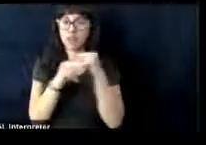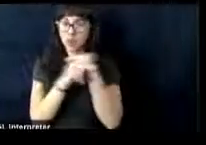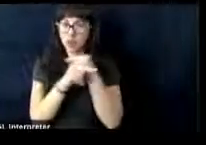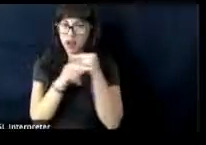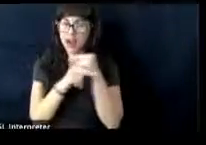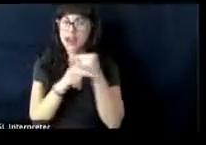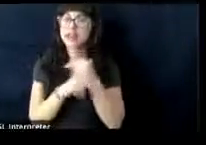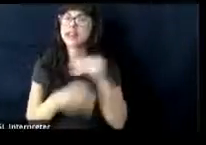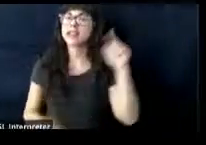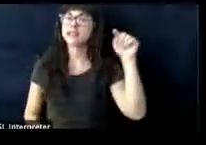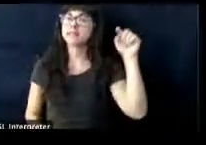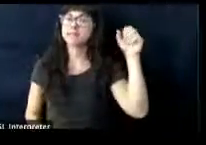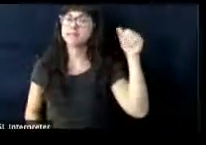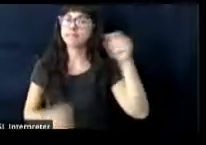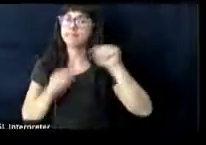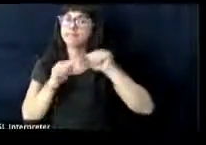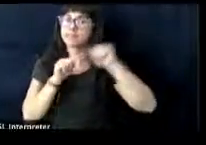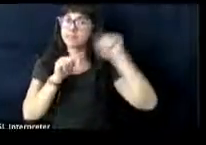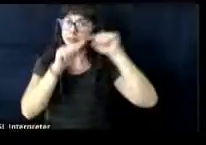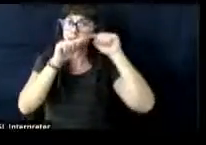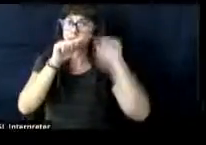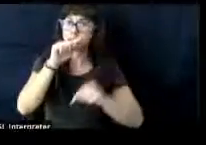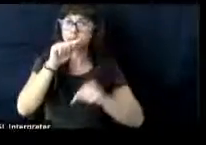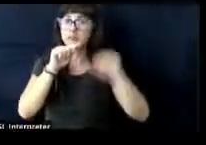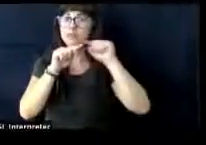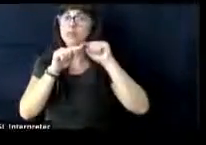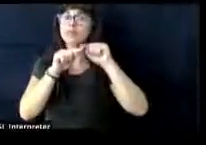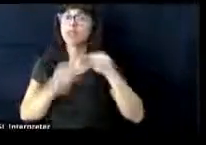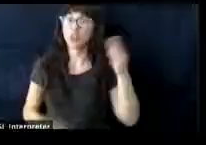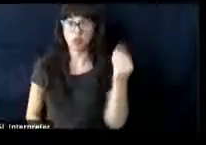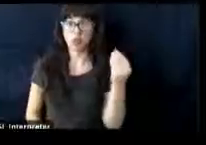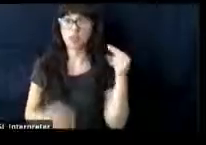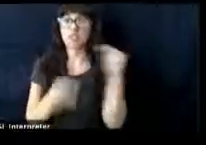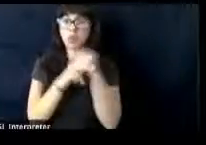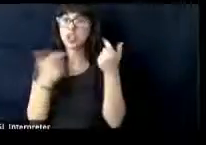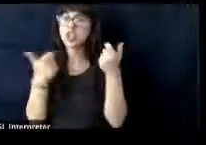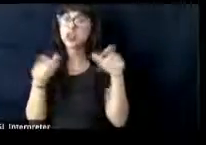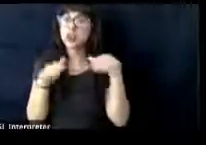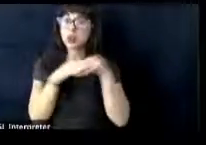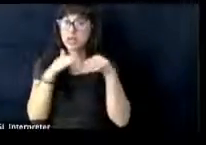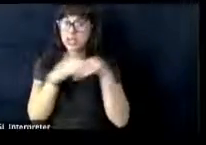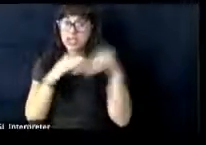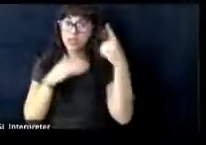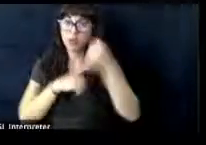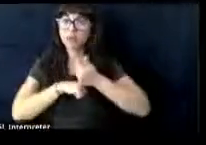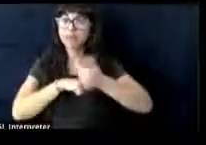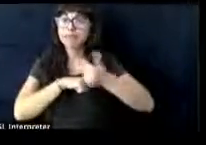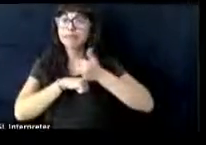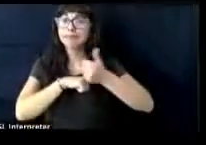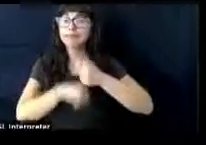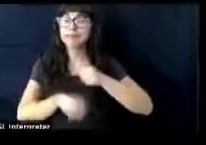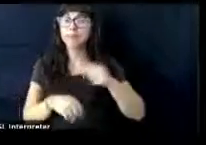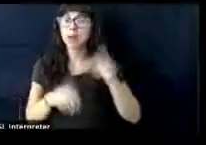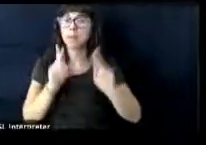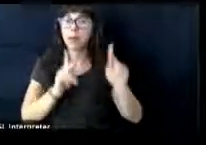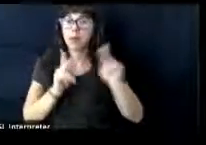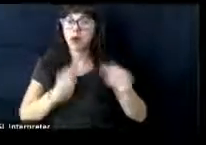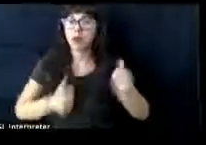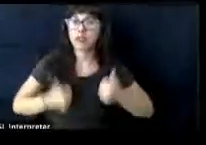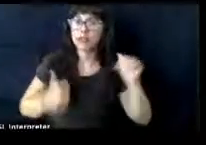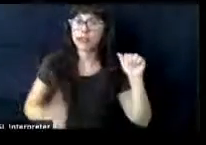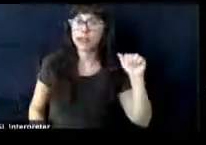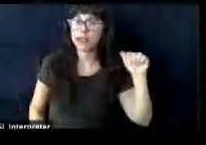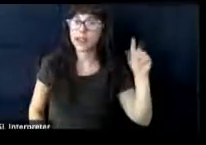The 14 freeway is a major access point between people from the Antelope Valley into the LA